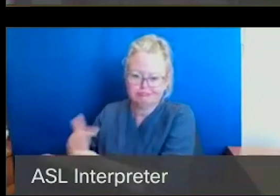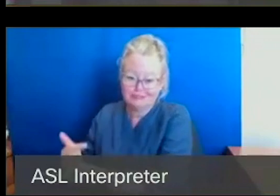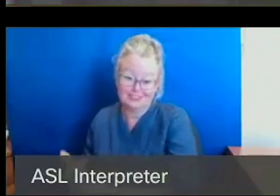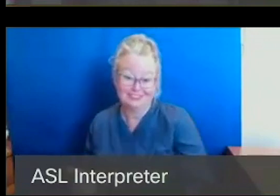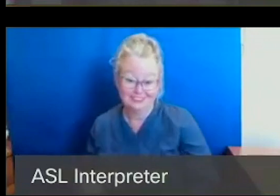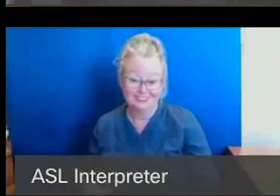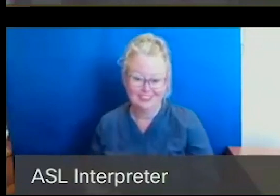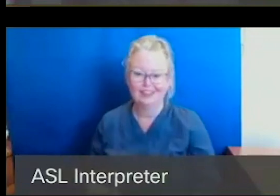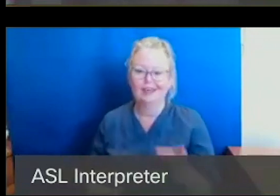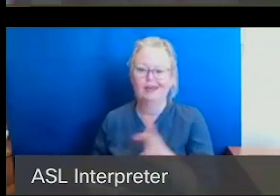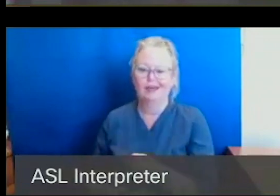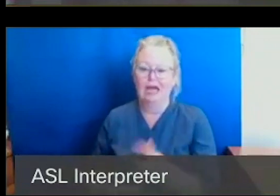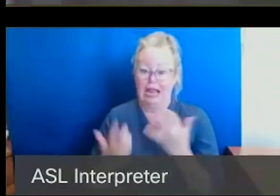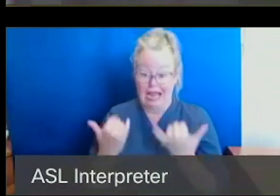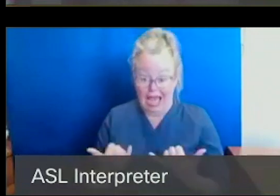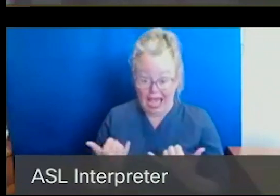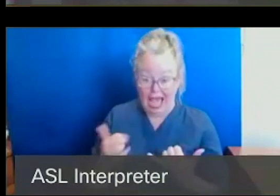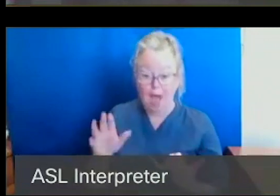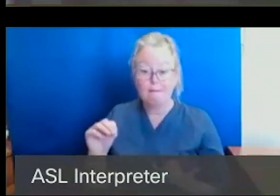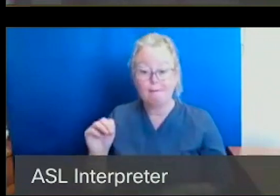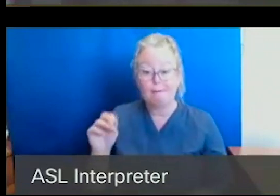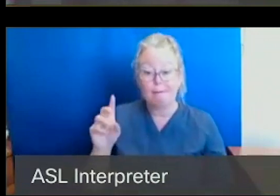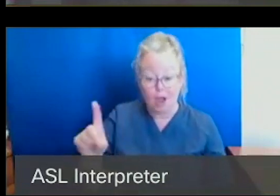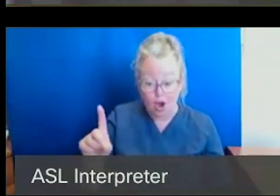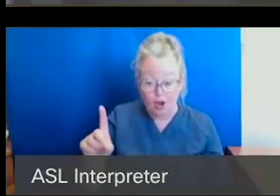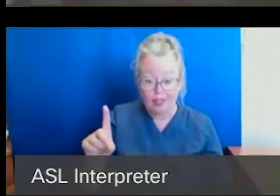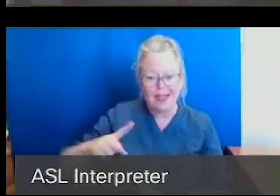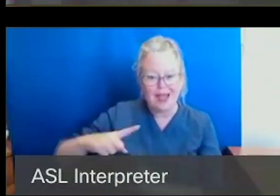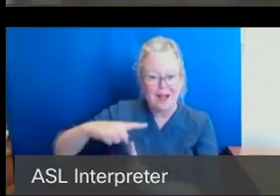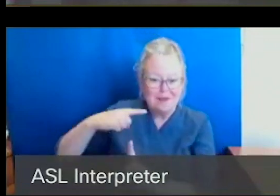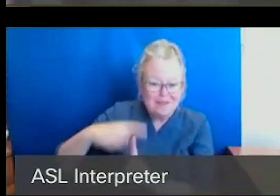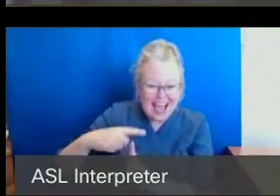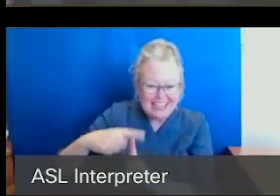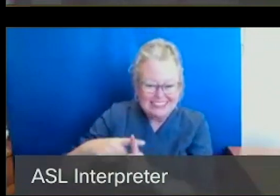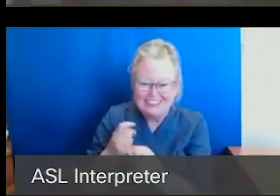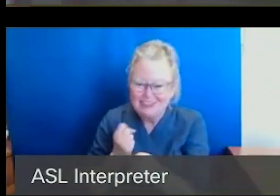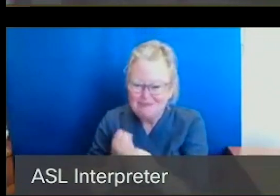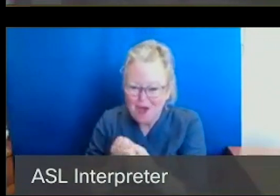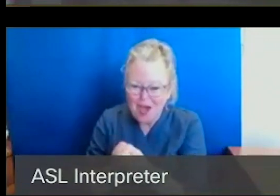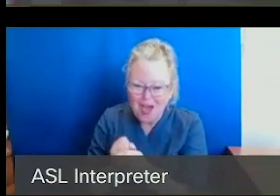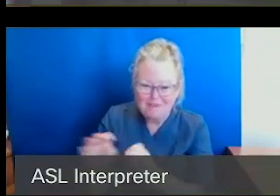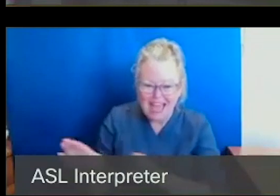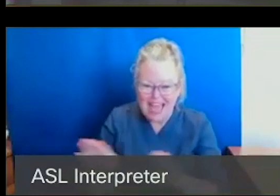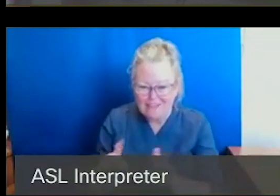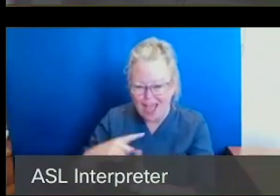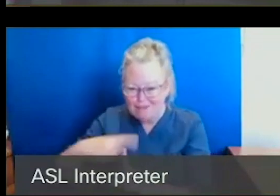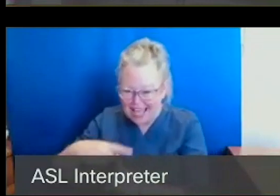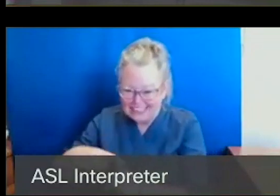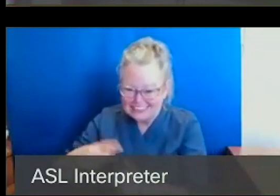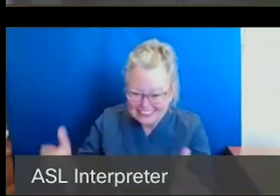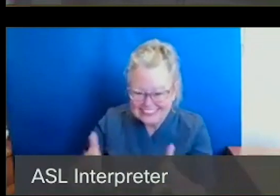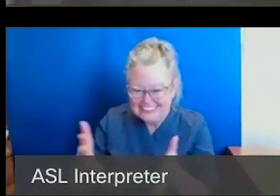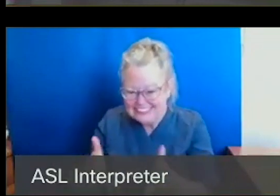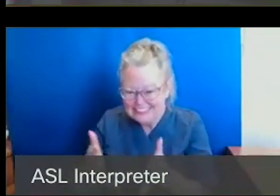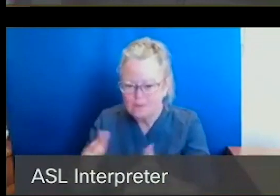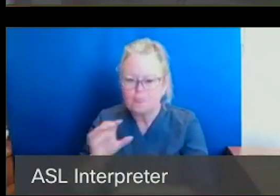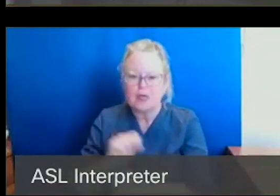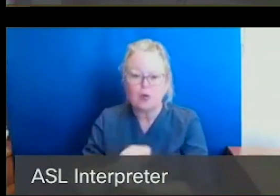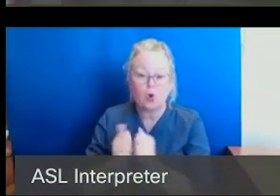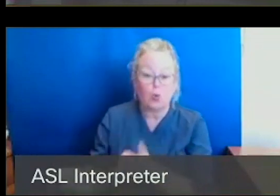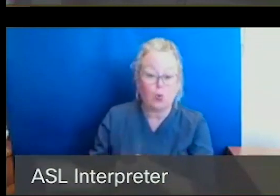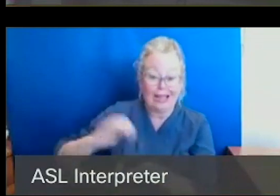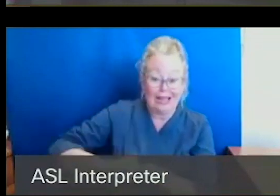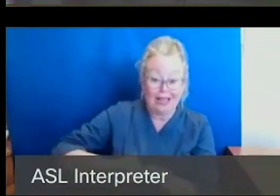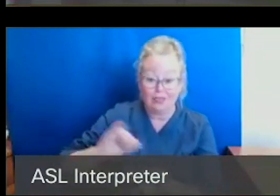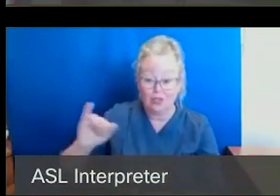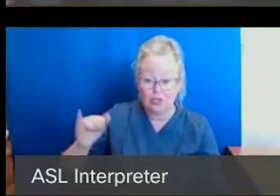is in Maryland, looking at their positive behavioral support program, working with both Johns Hopkins University and the